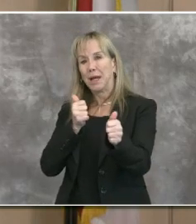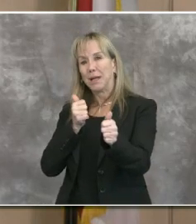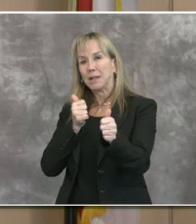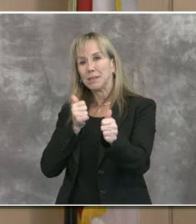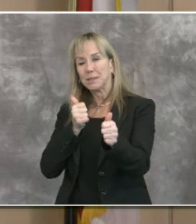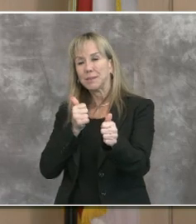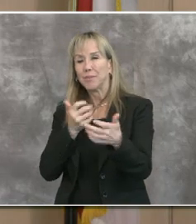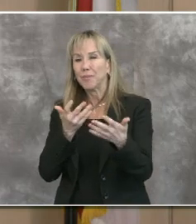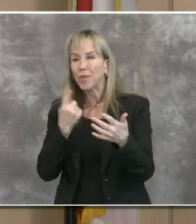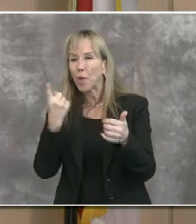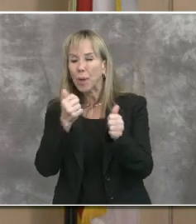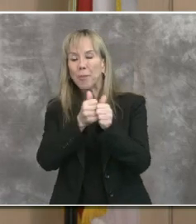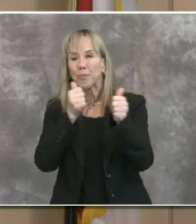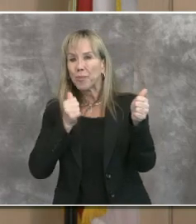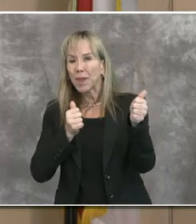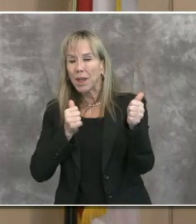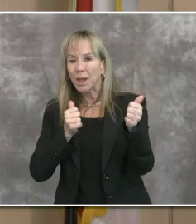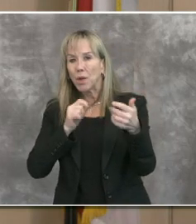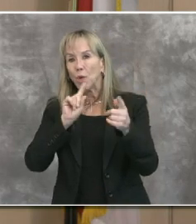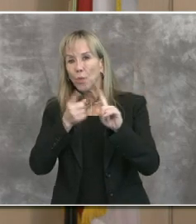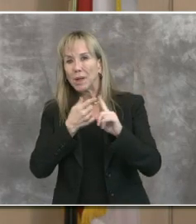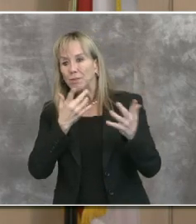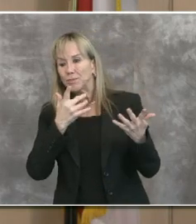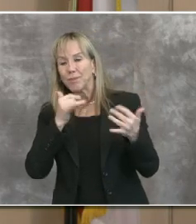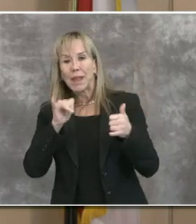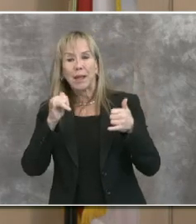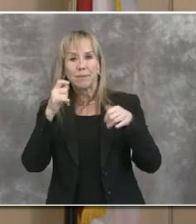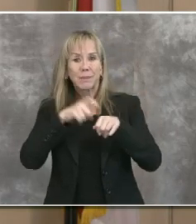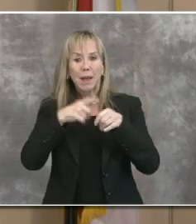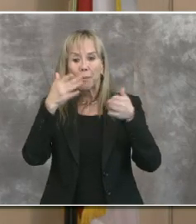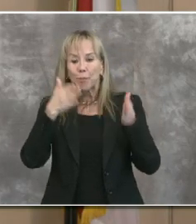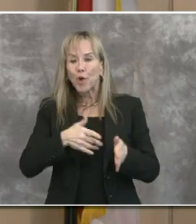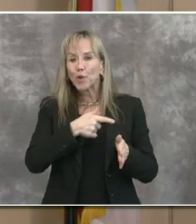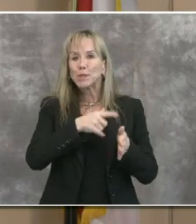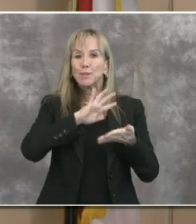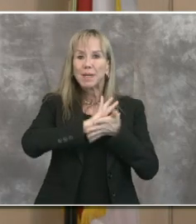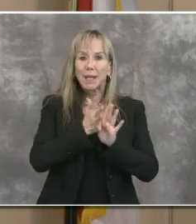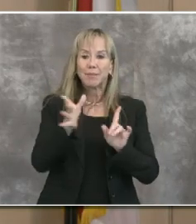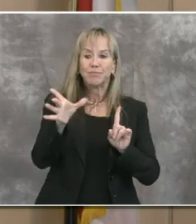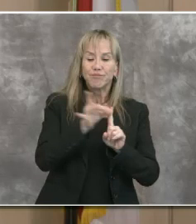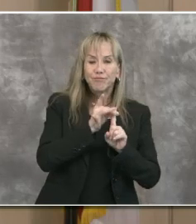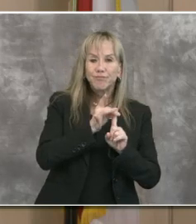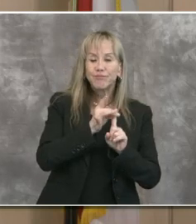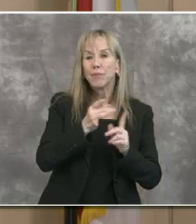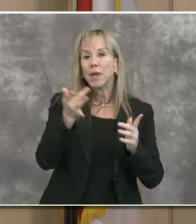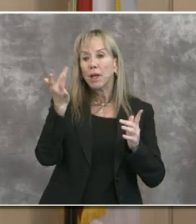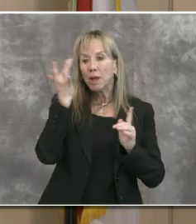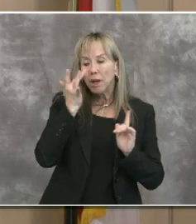actual point at which a person becomes infected and goes to the hospital. And